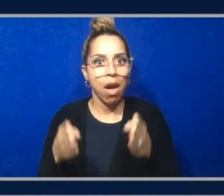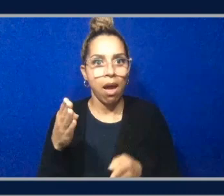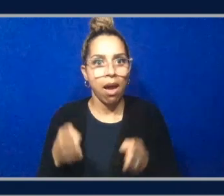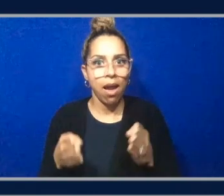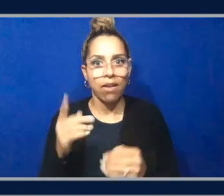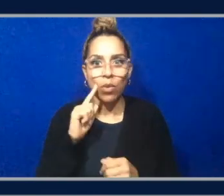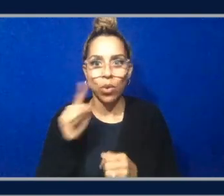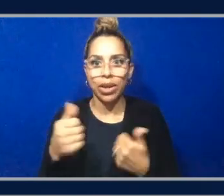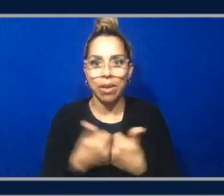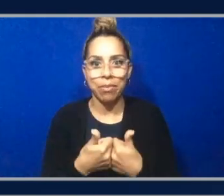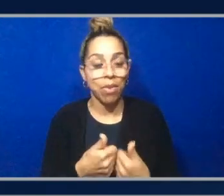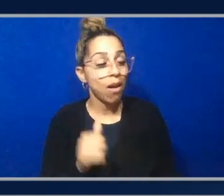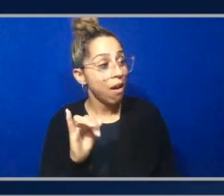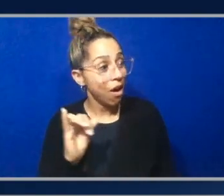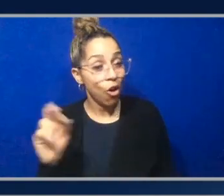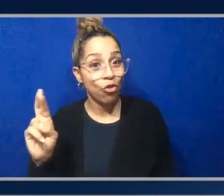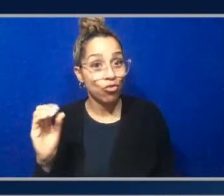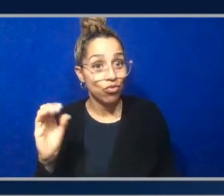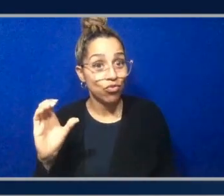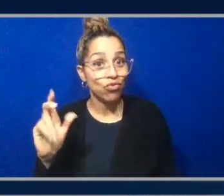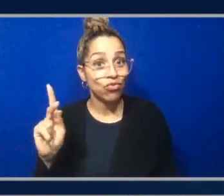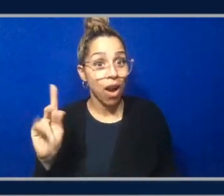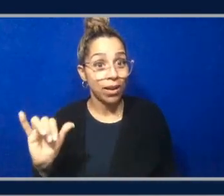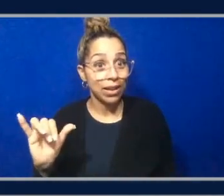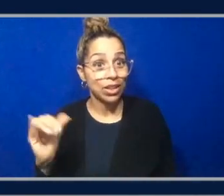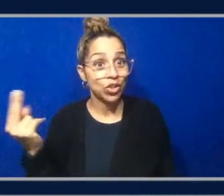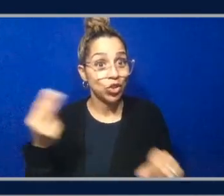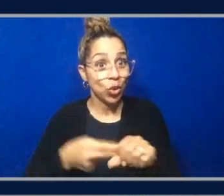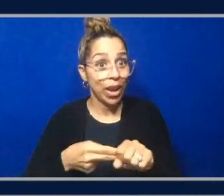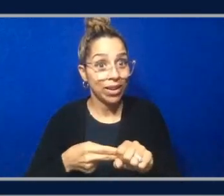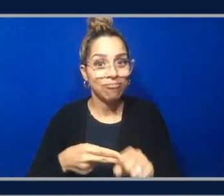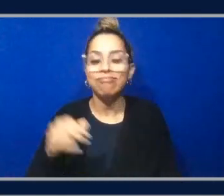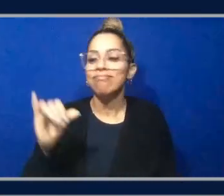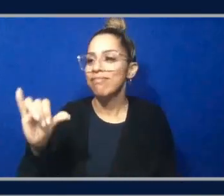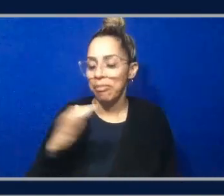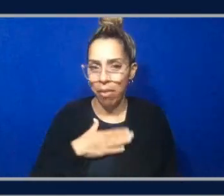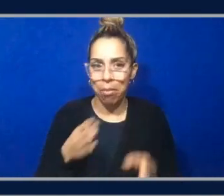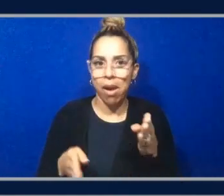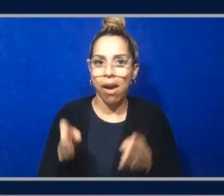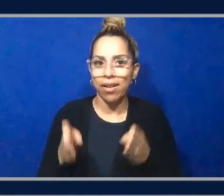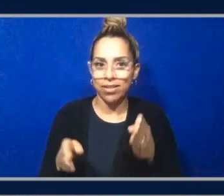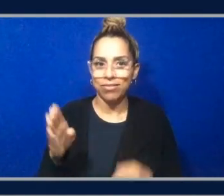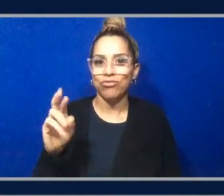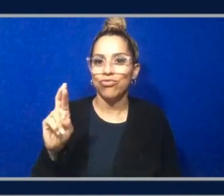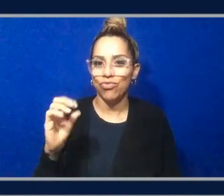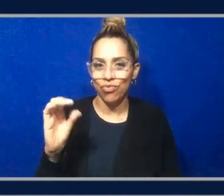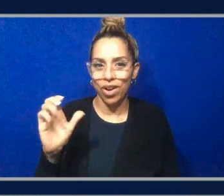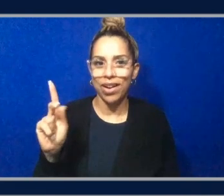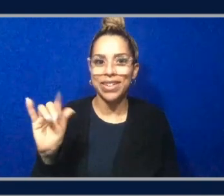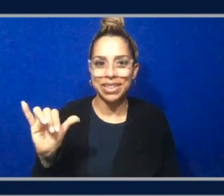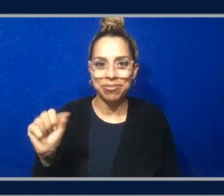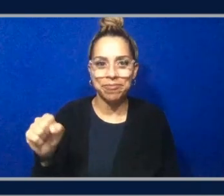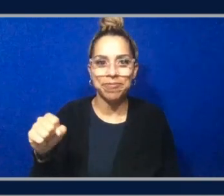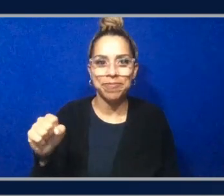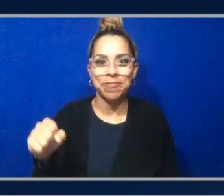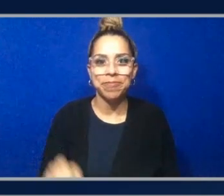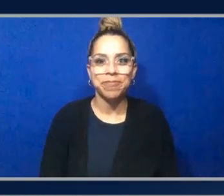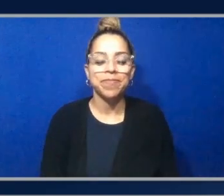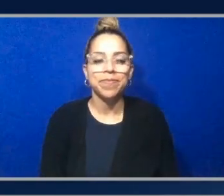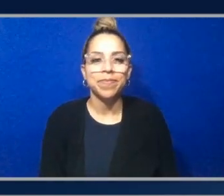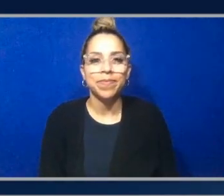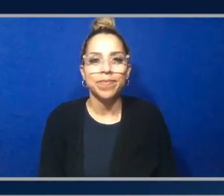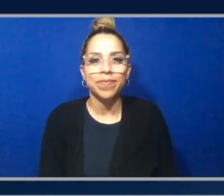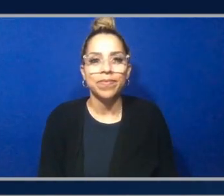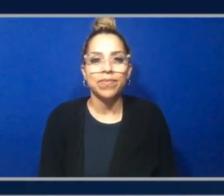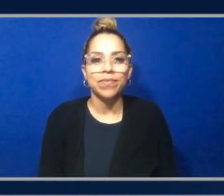joined. is my bot, Rocky. Yeah, and so for now, let's just